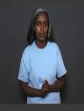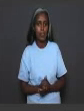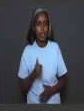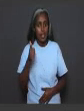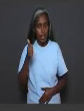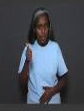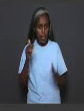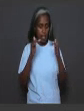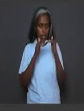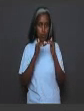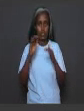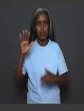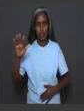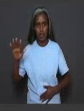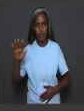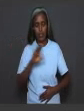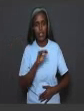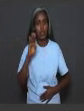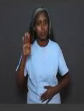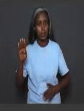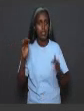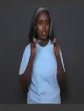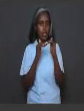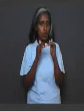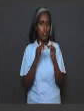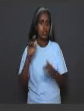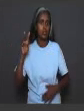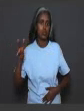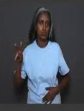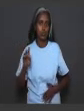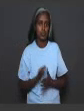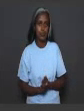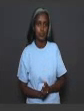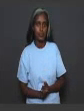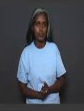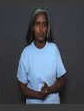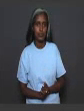A equals 5 and B equals 2.